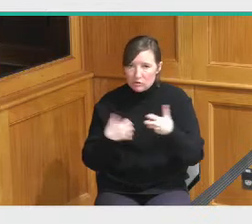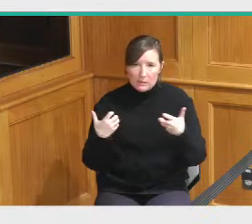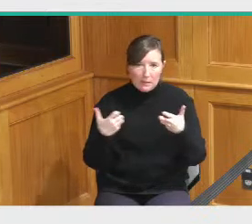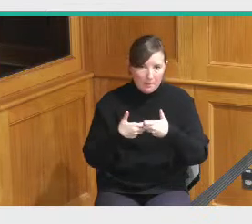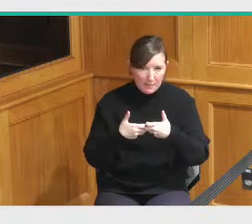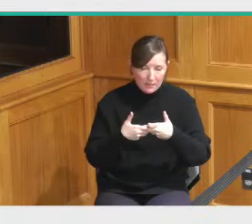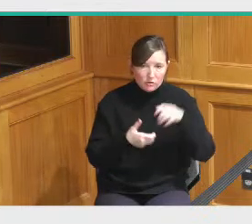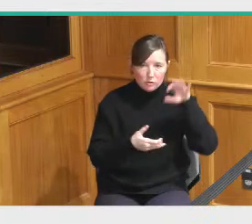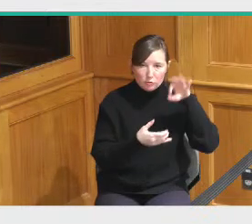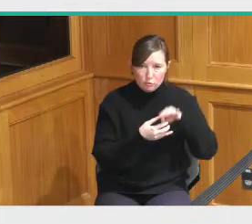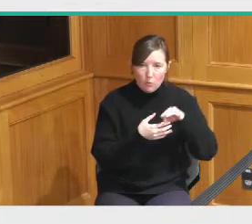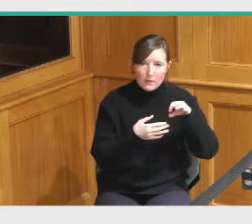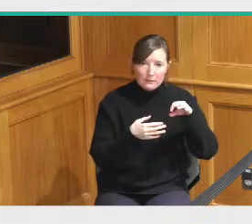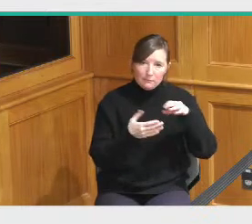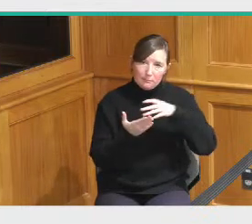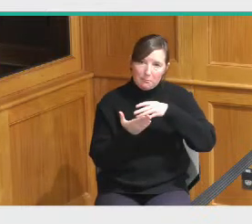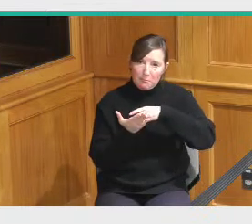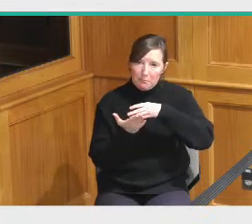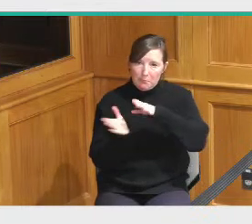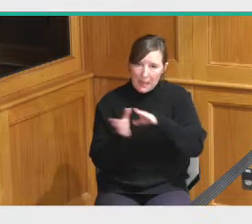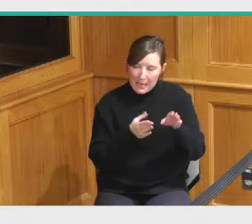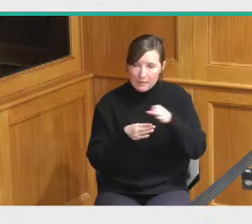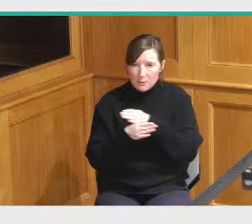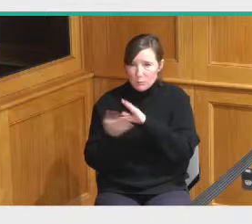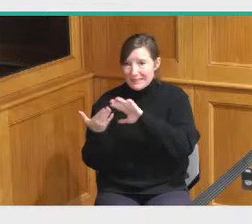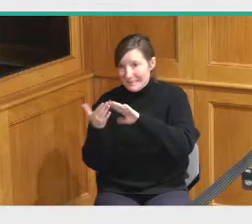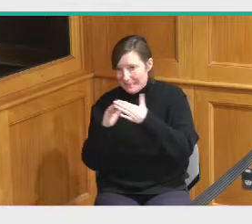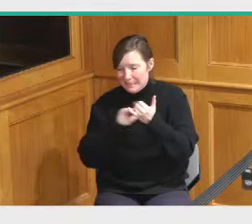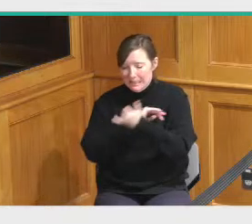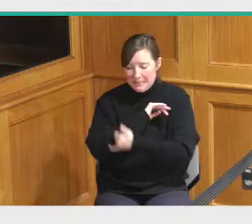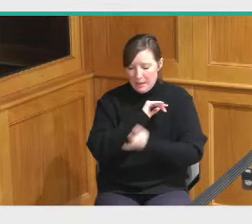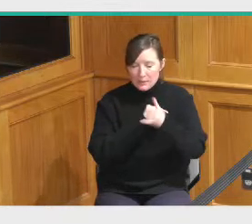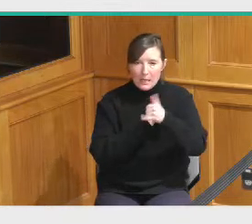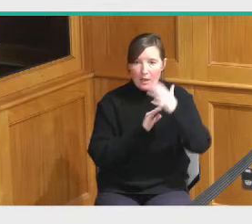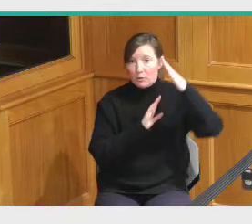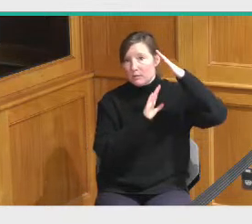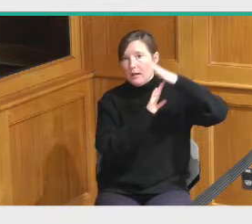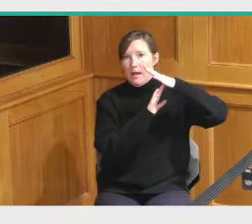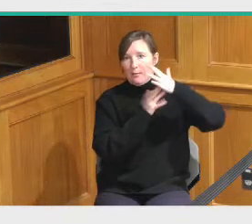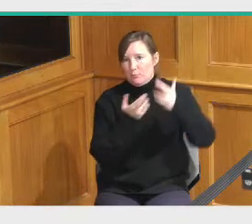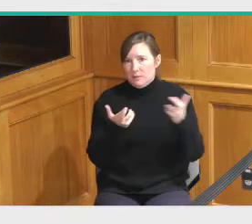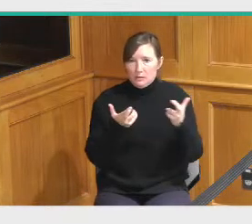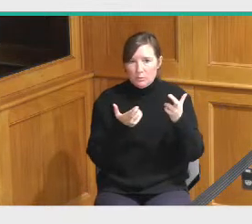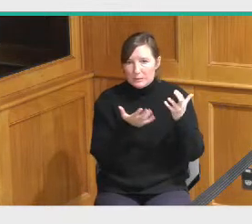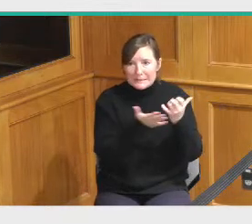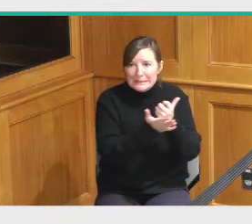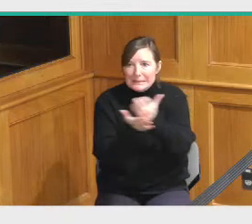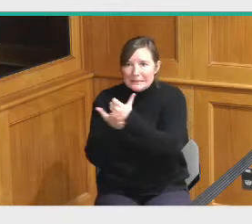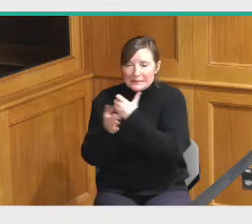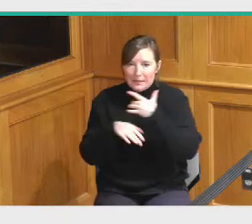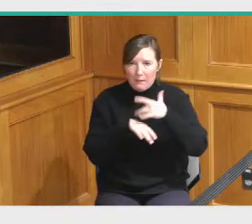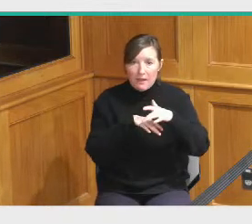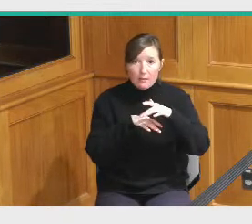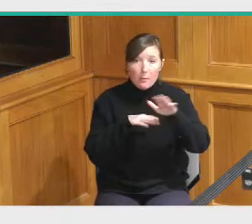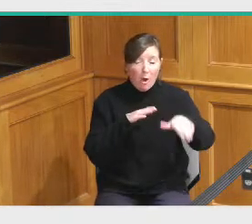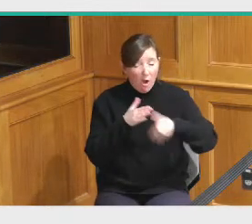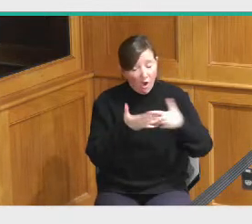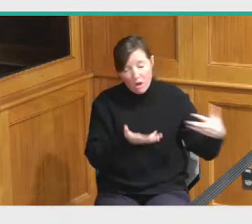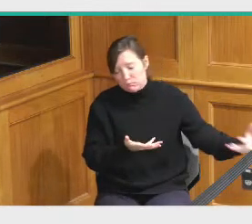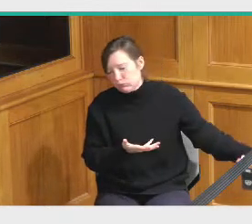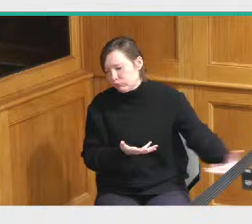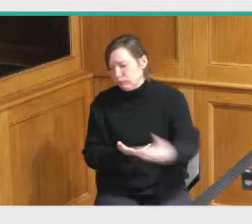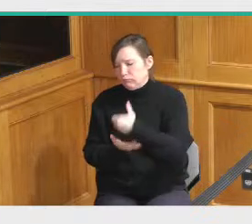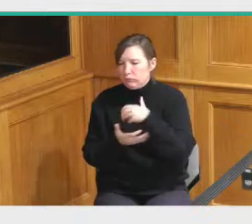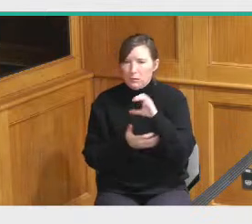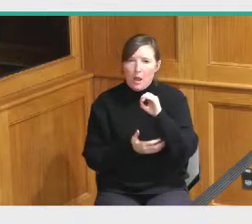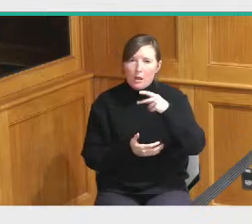of finance between the city, the county, and other TOT resources that are available. So basically taking all of our occupancy taxes, pulling them